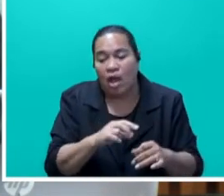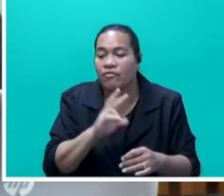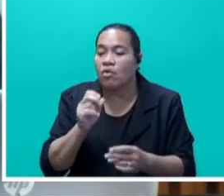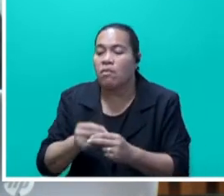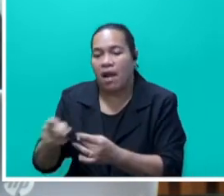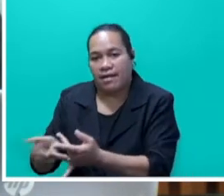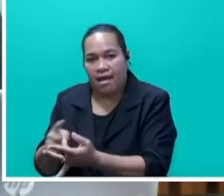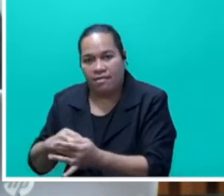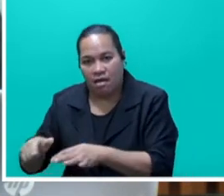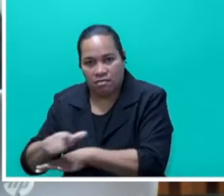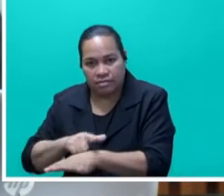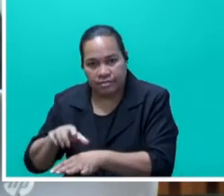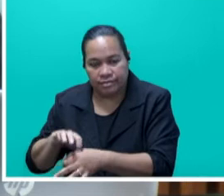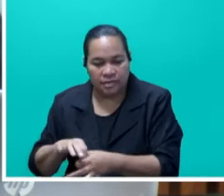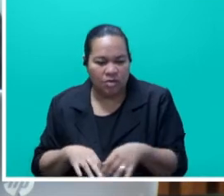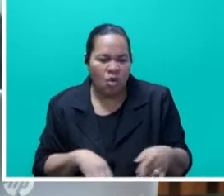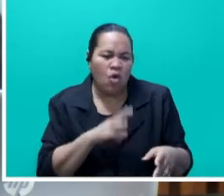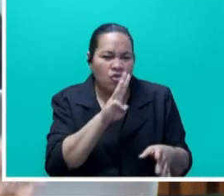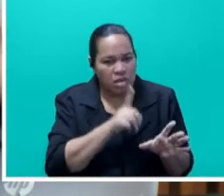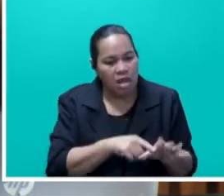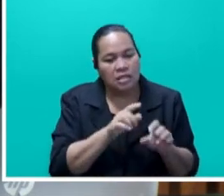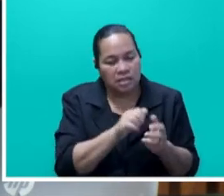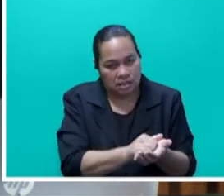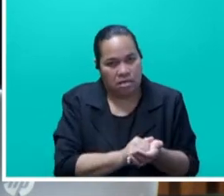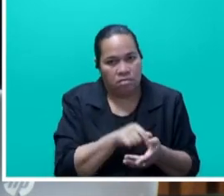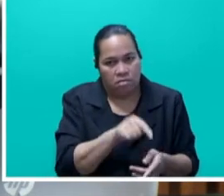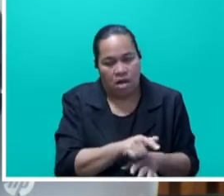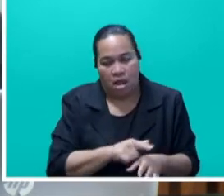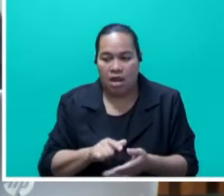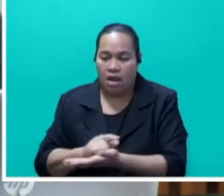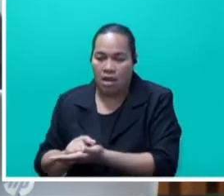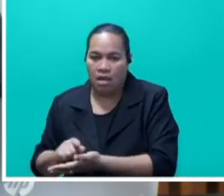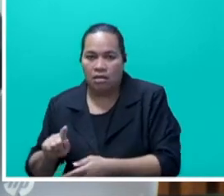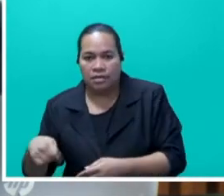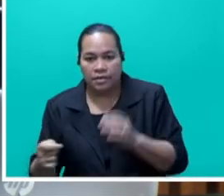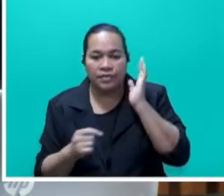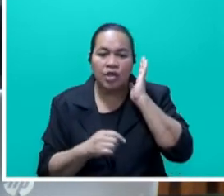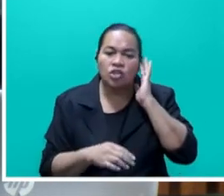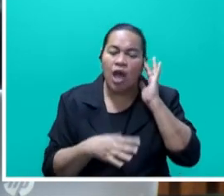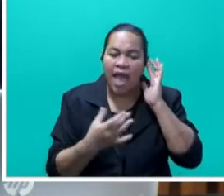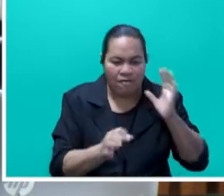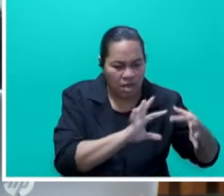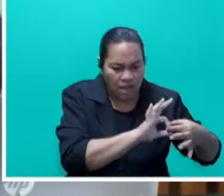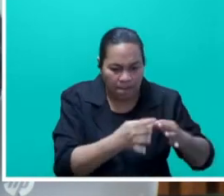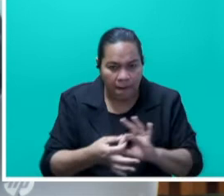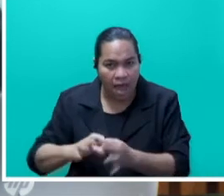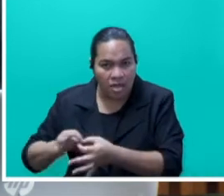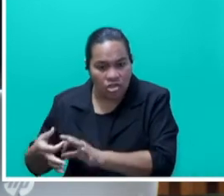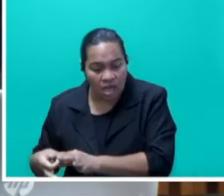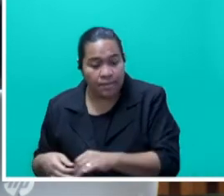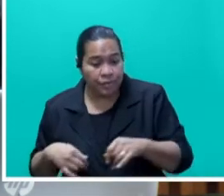Mr. Speaker said we are simultaneously, through the supply chain, sending signal to these